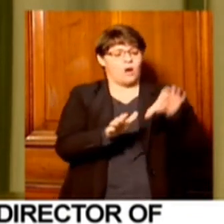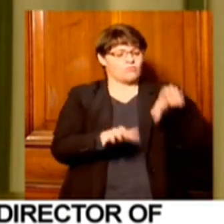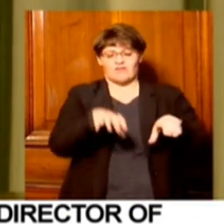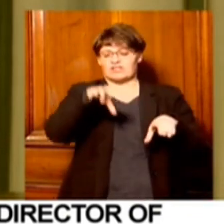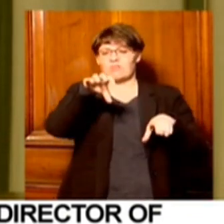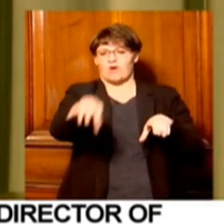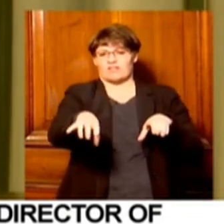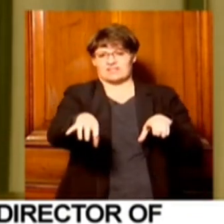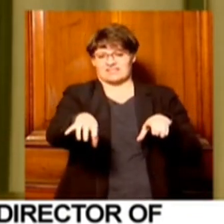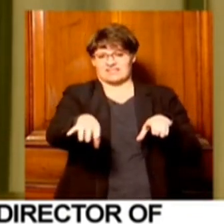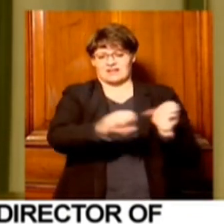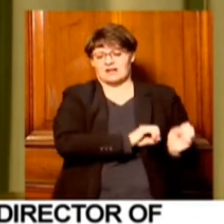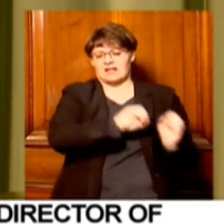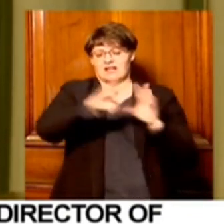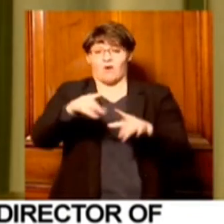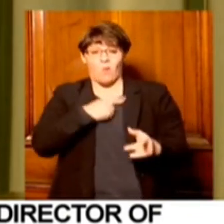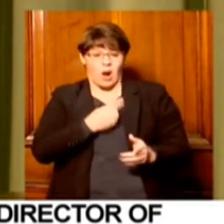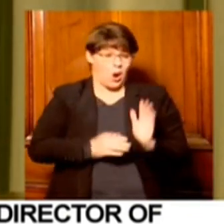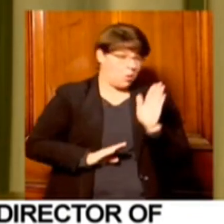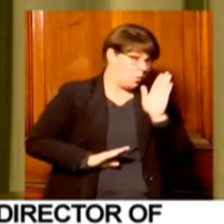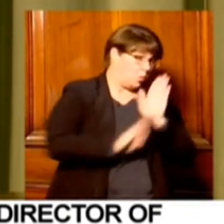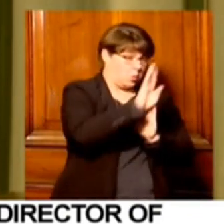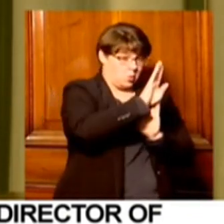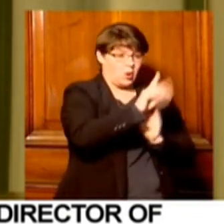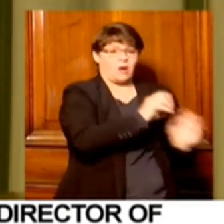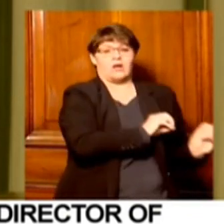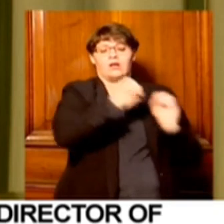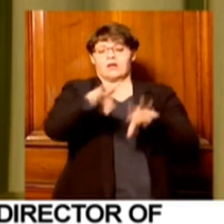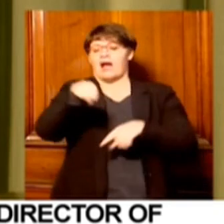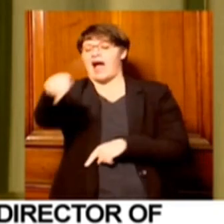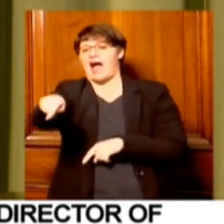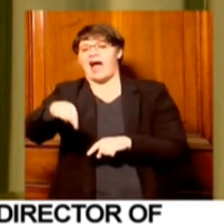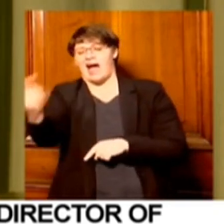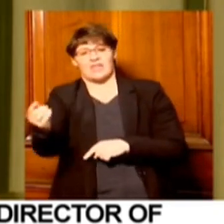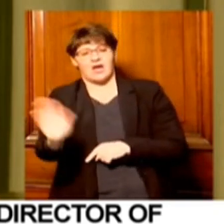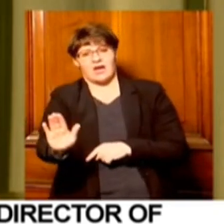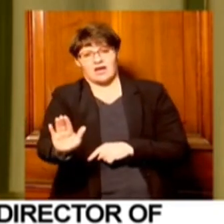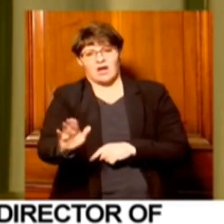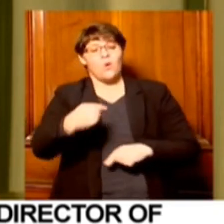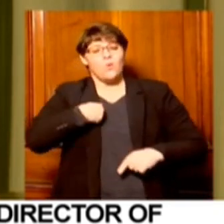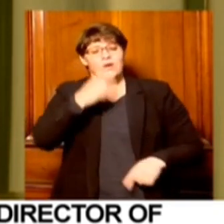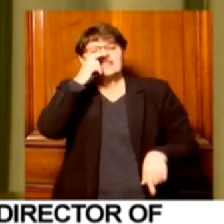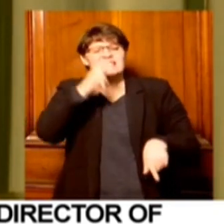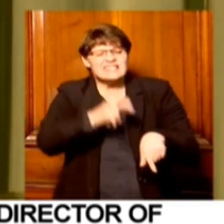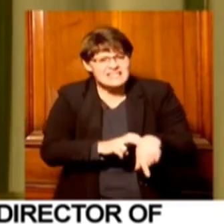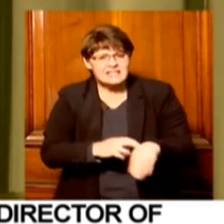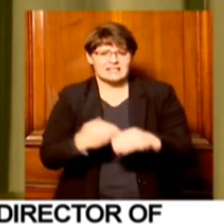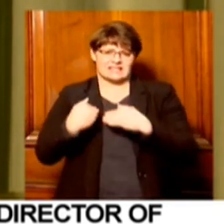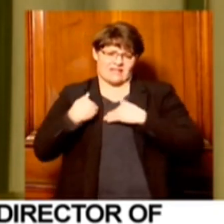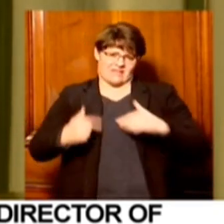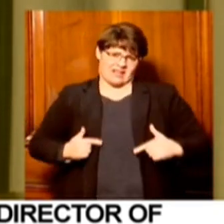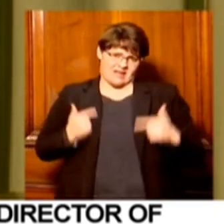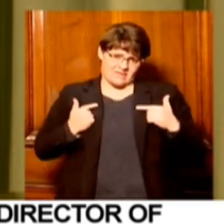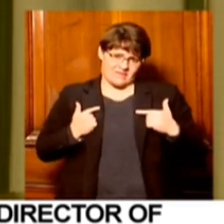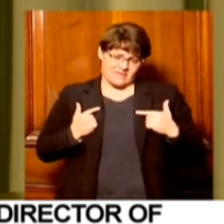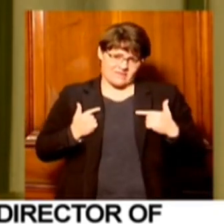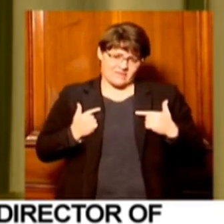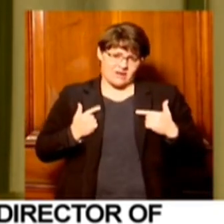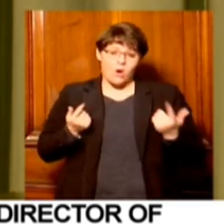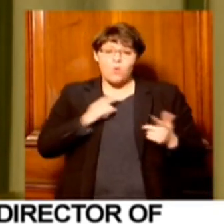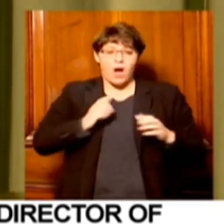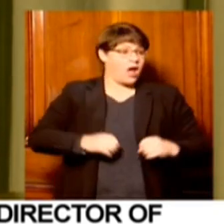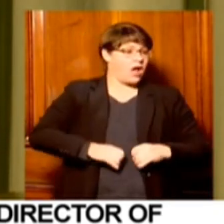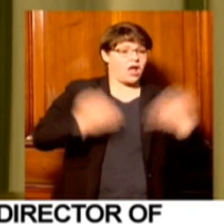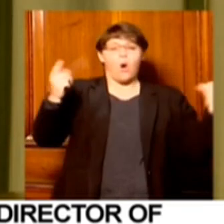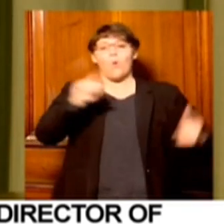provincial epicenters. Our commitment to preserving human life cannot be sacrificed for